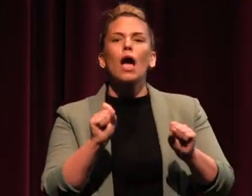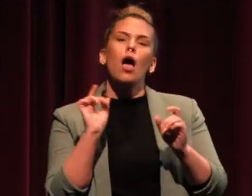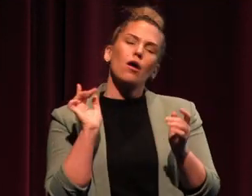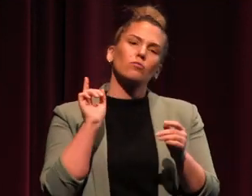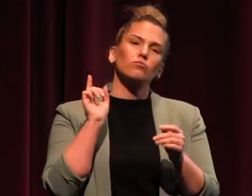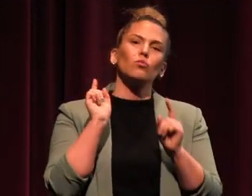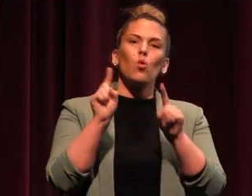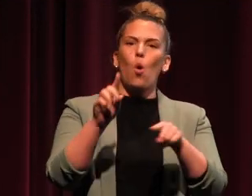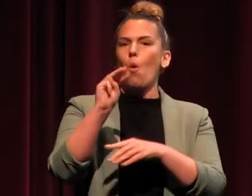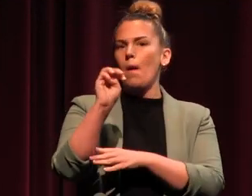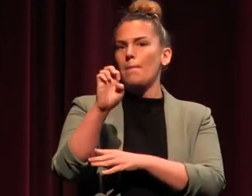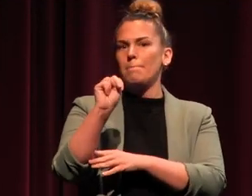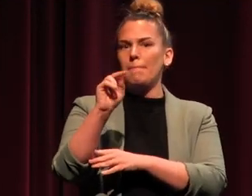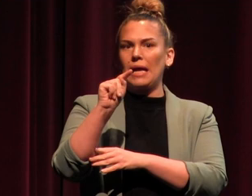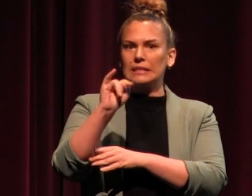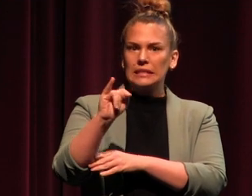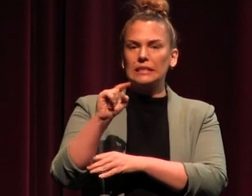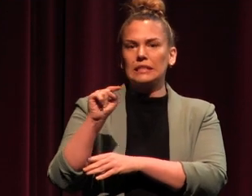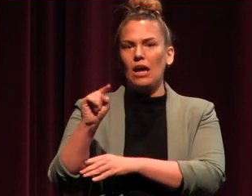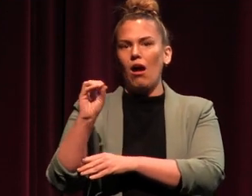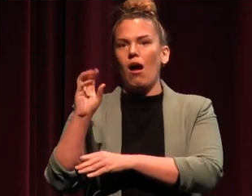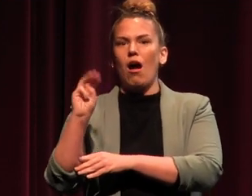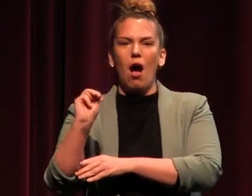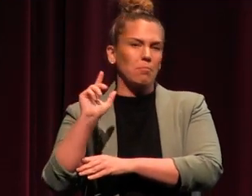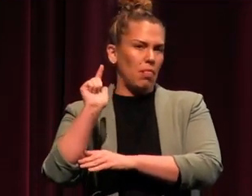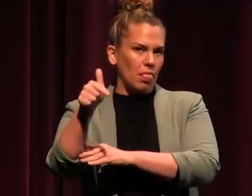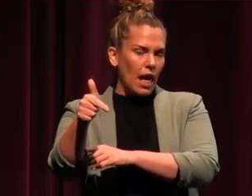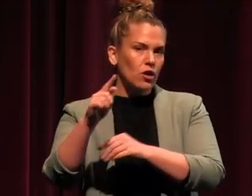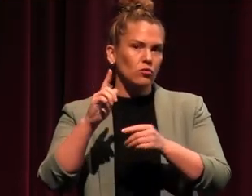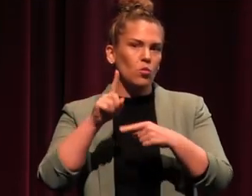at the end of the presentation when we're taking questions.